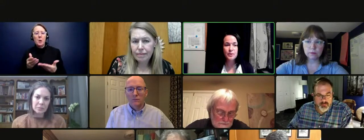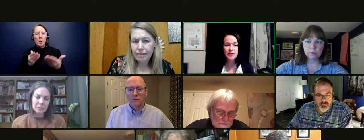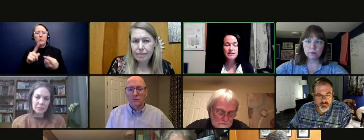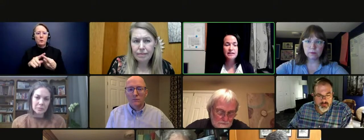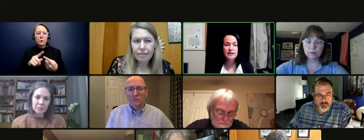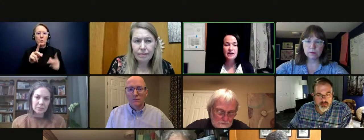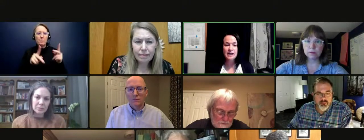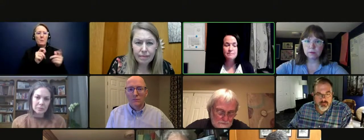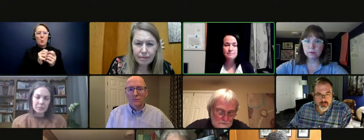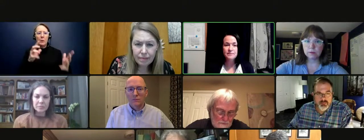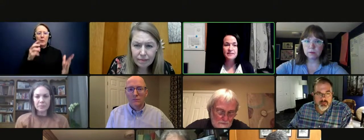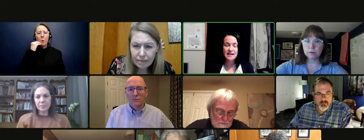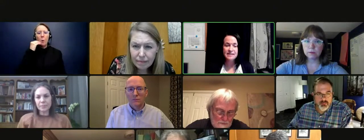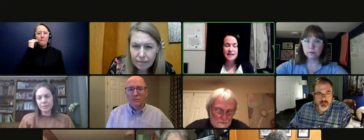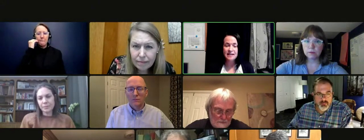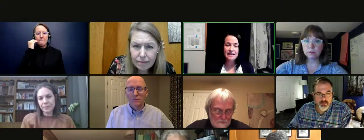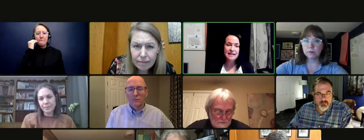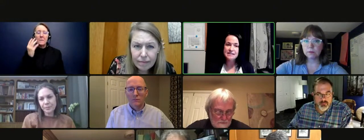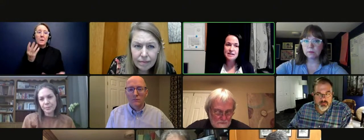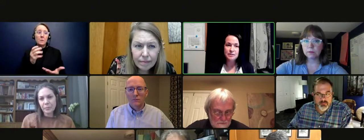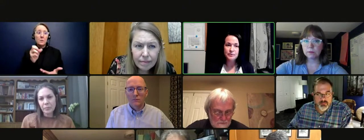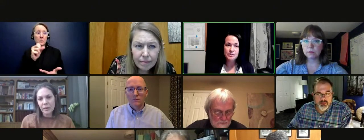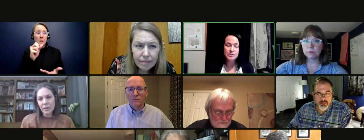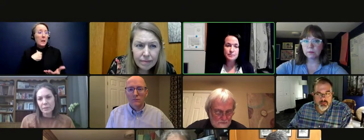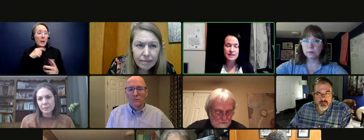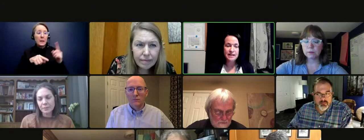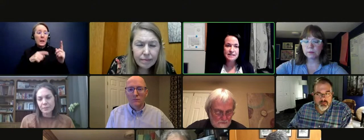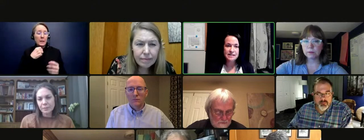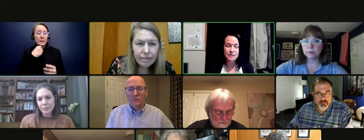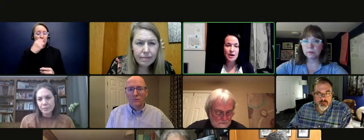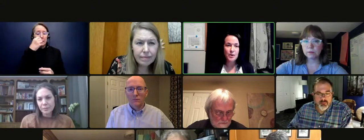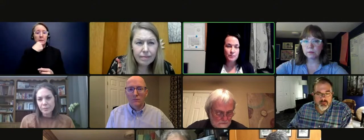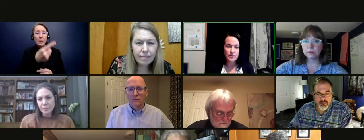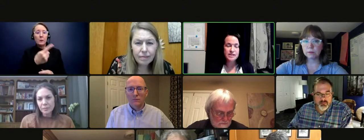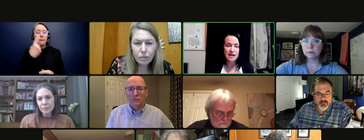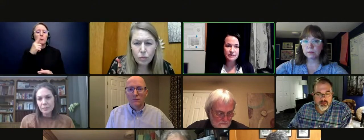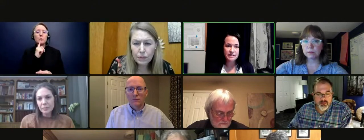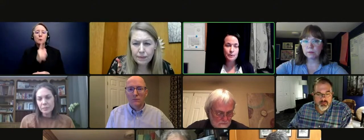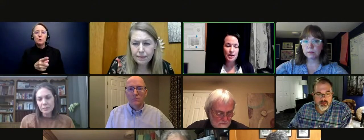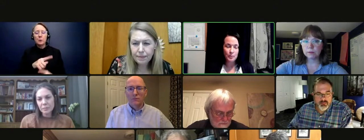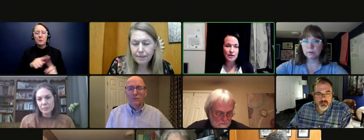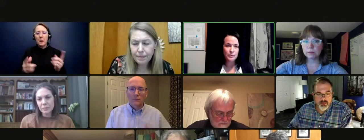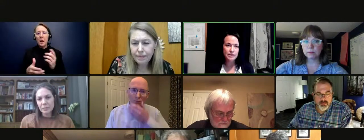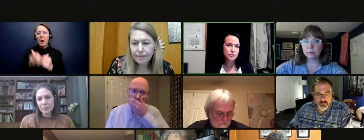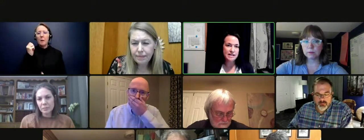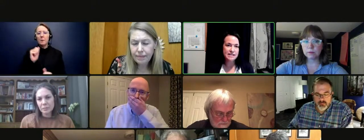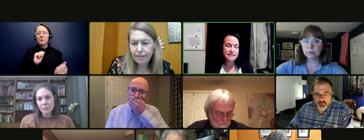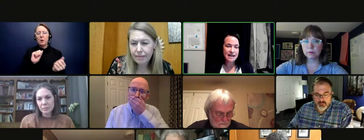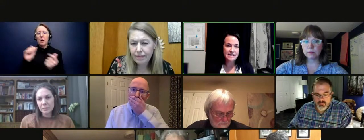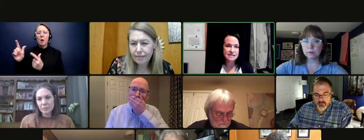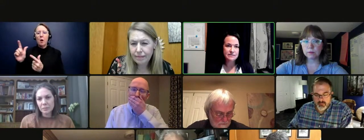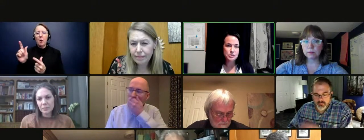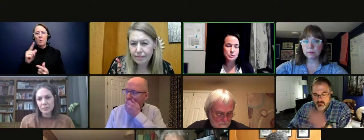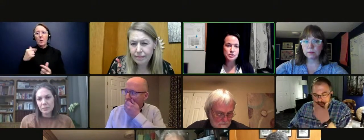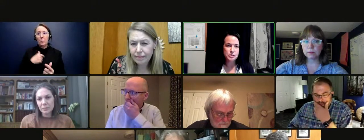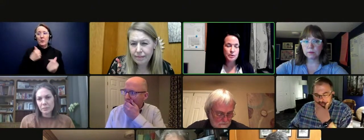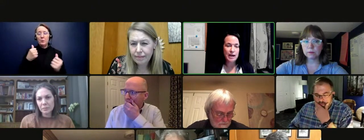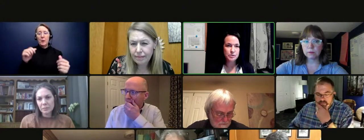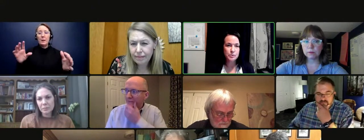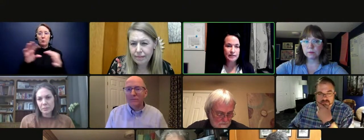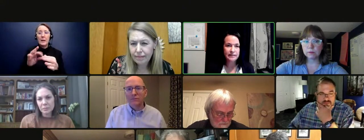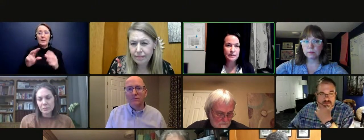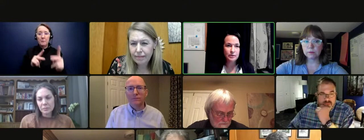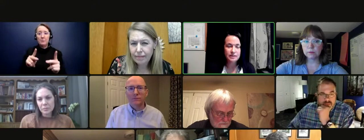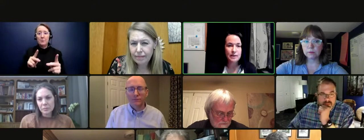So yes, I can't tell you for certain, but I can tell you that almost everywhere we try to connect individuals to